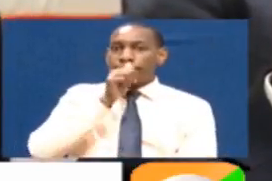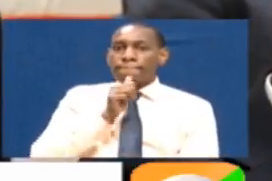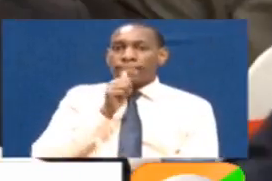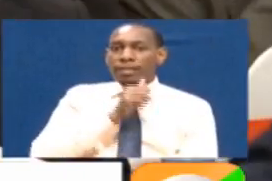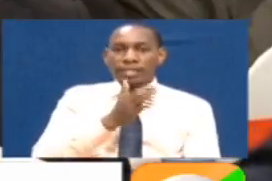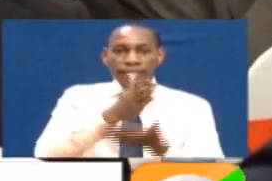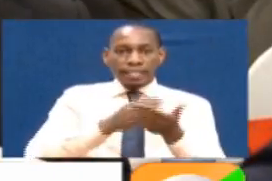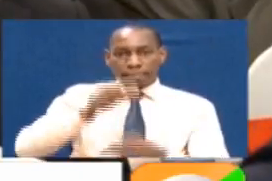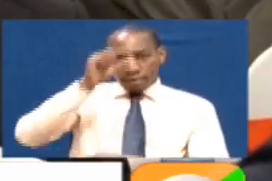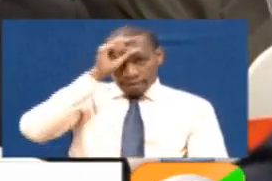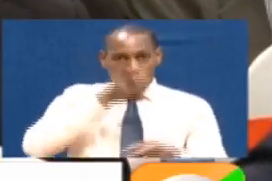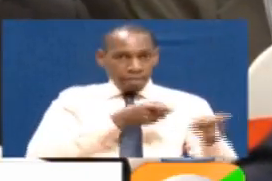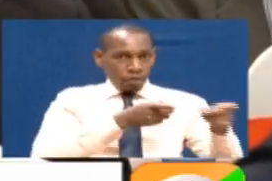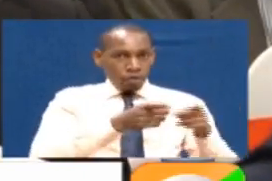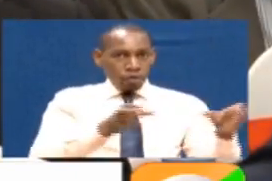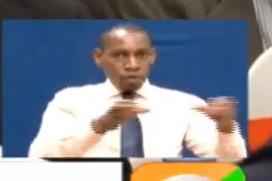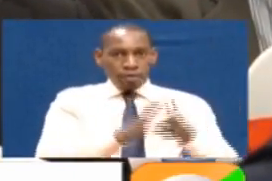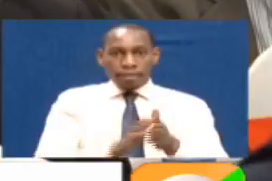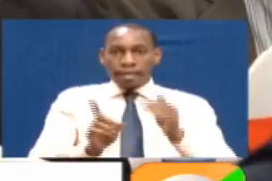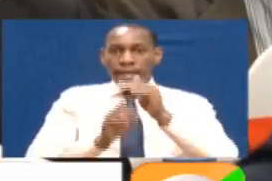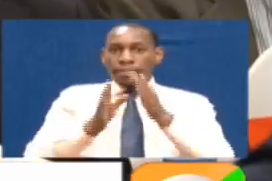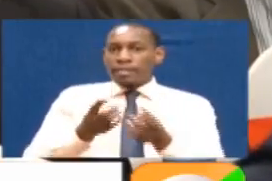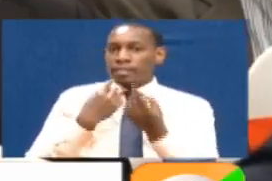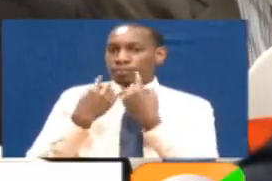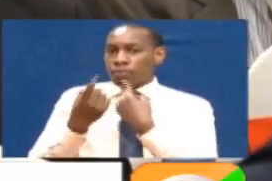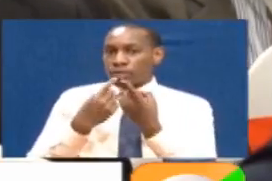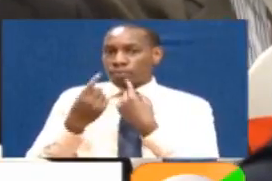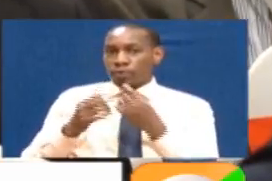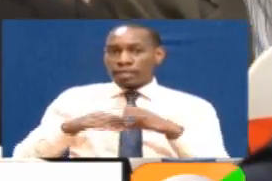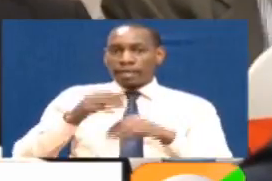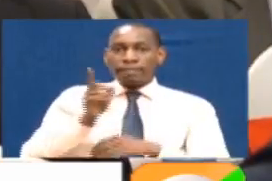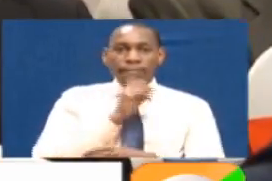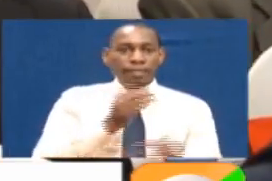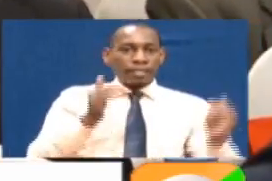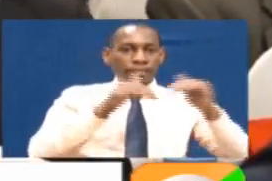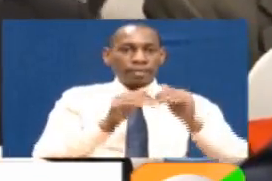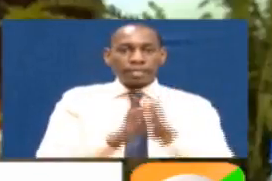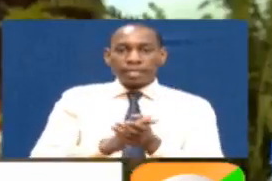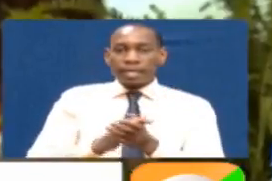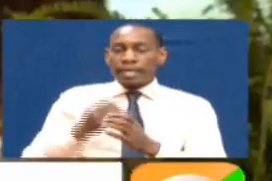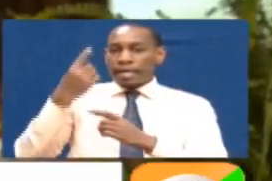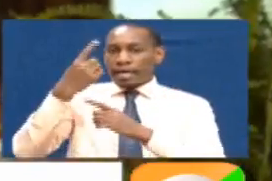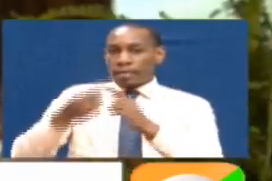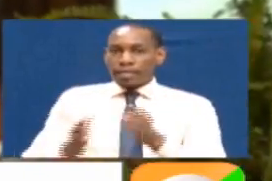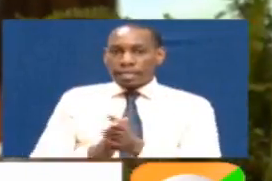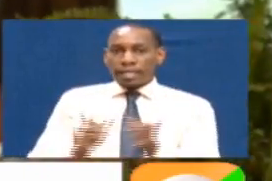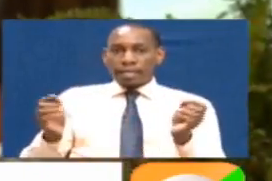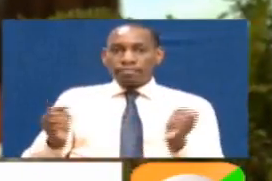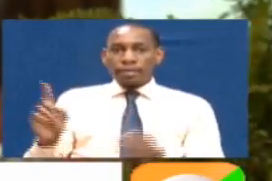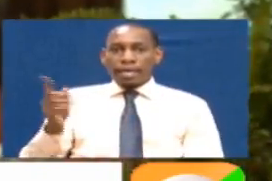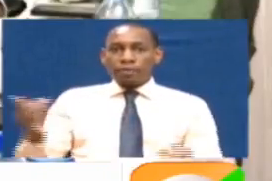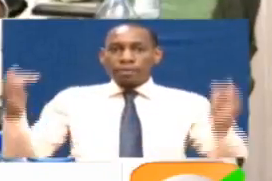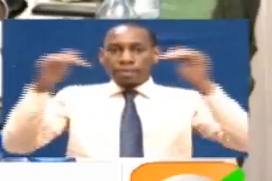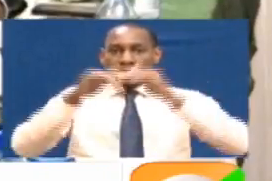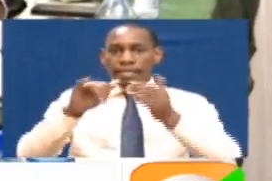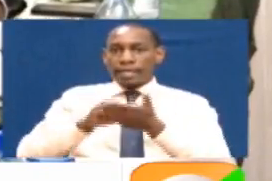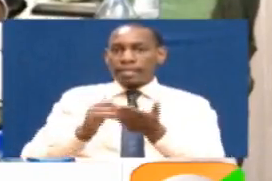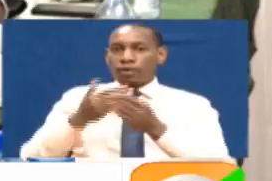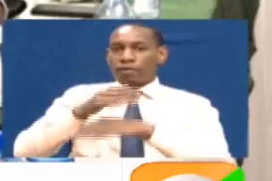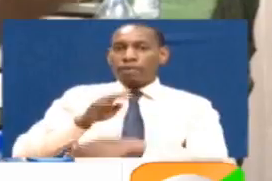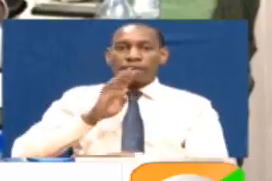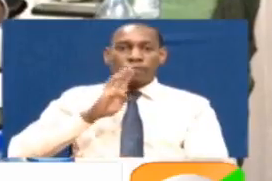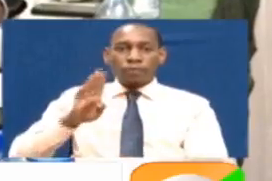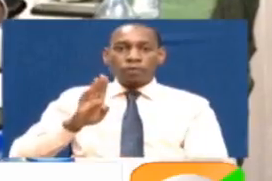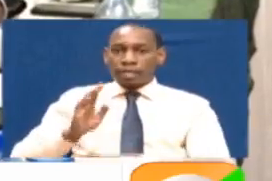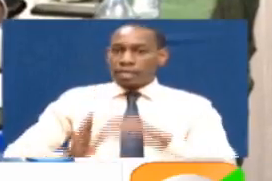of some government-owned firms. Munya spoke on the sidelines during the inaugural National Agriculture Summit, which saw more than